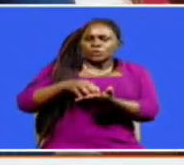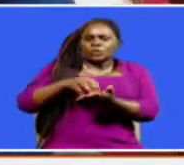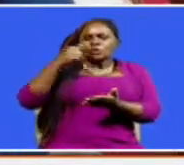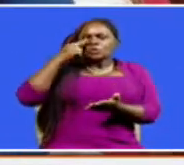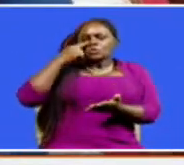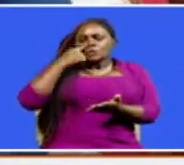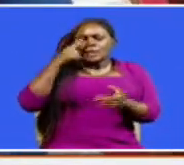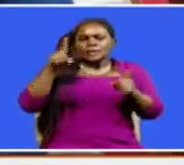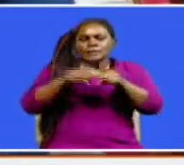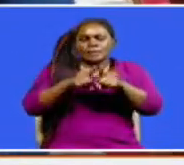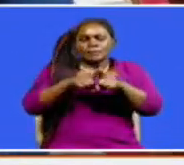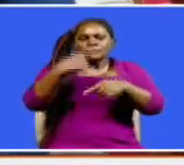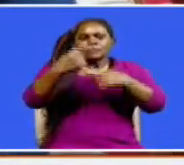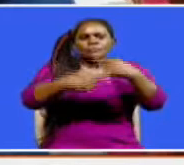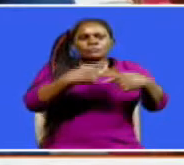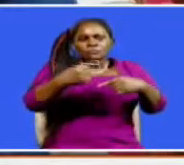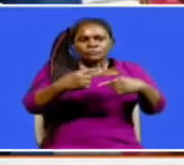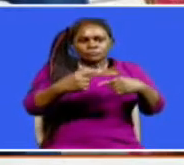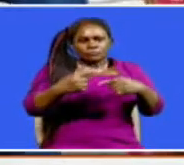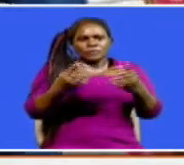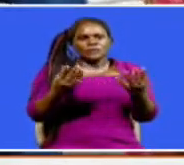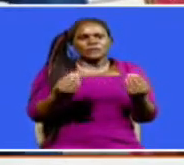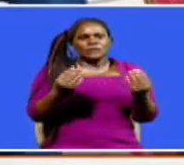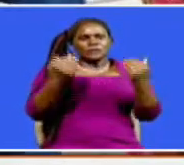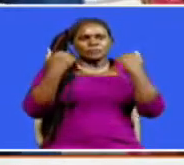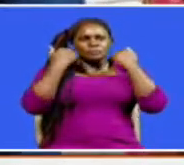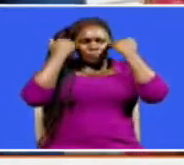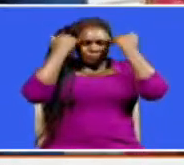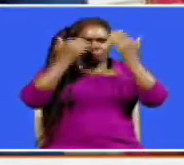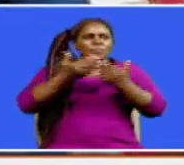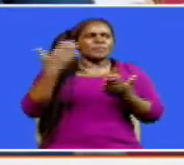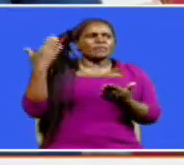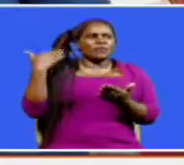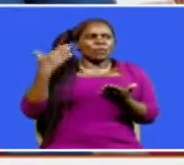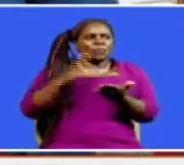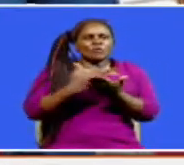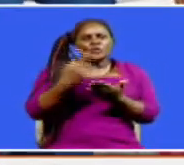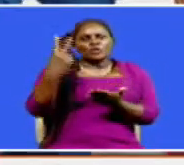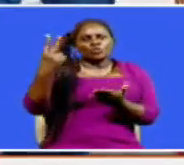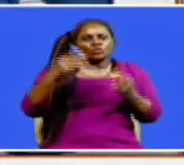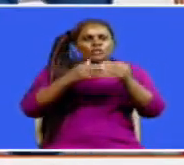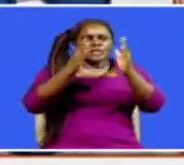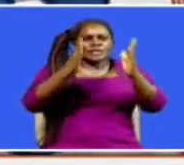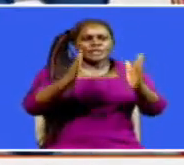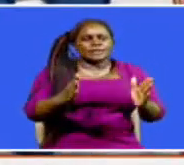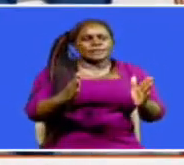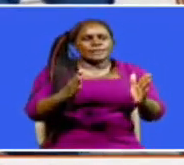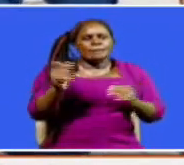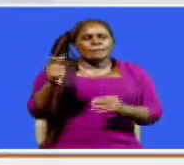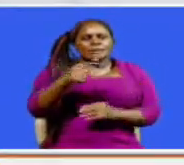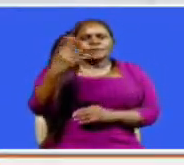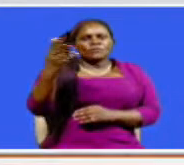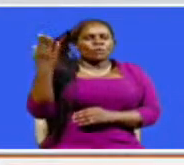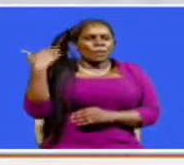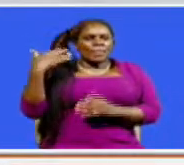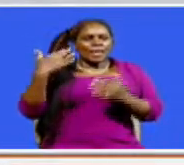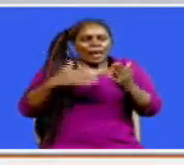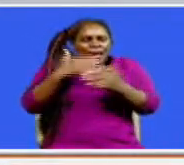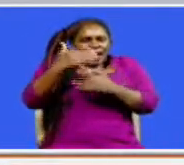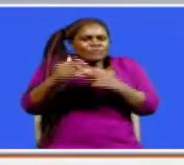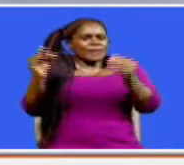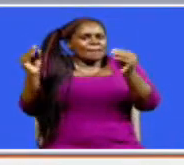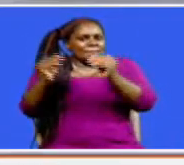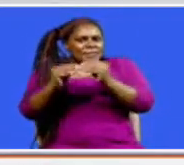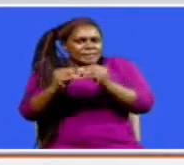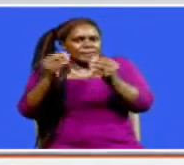Sudan, and in the process is in the tension that had simmered between the two leaders for months. Soon after the